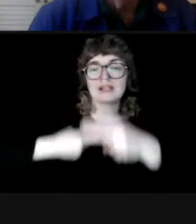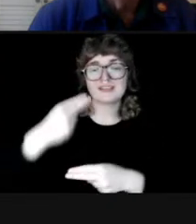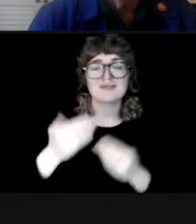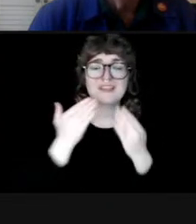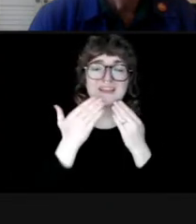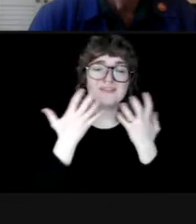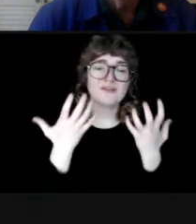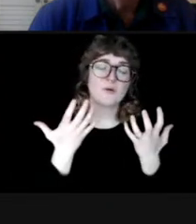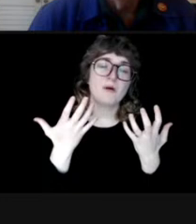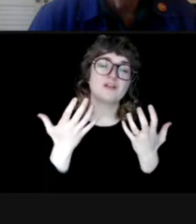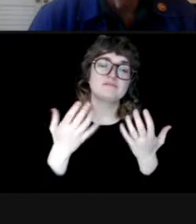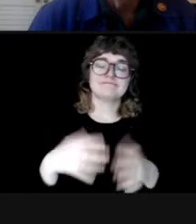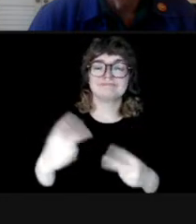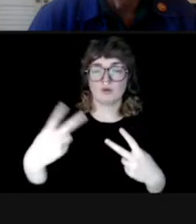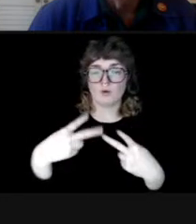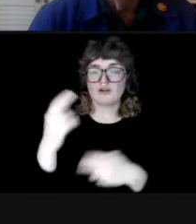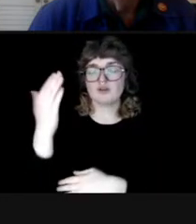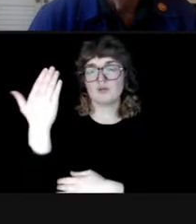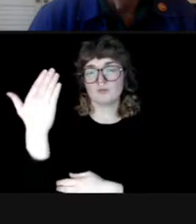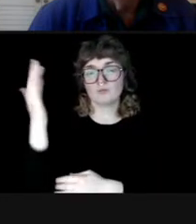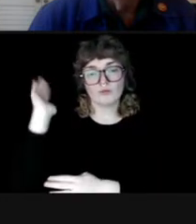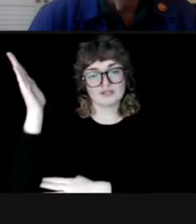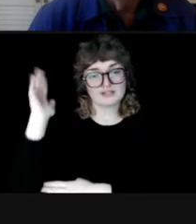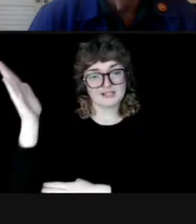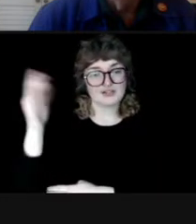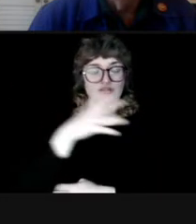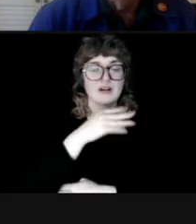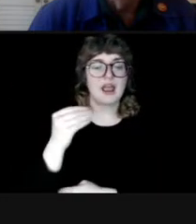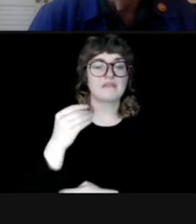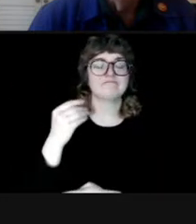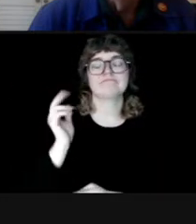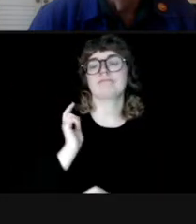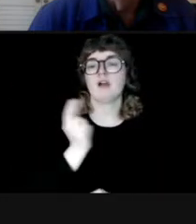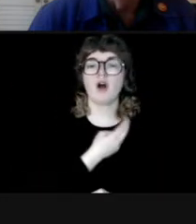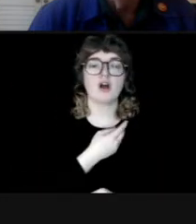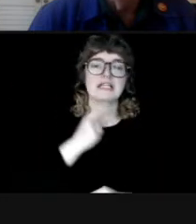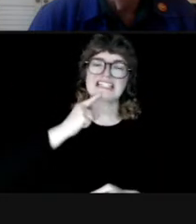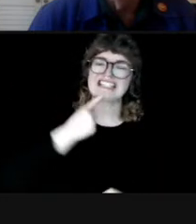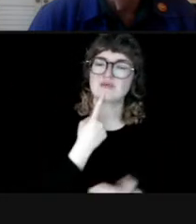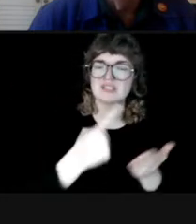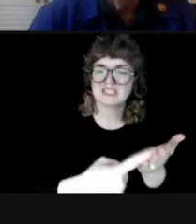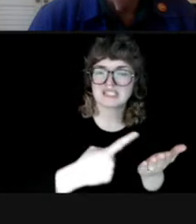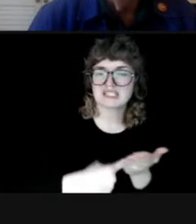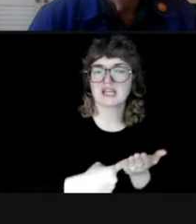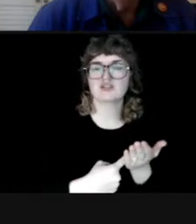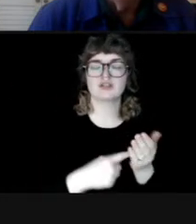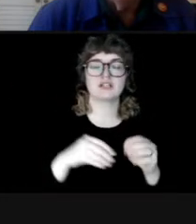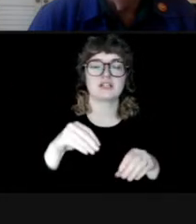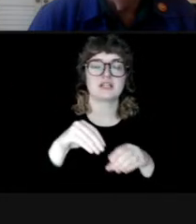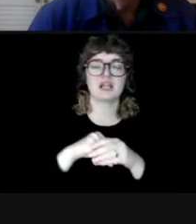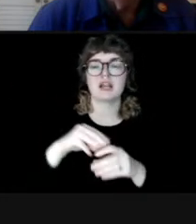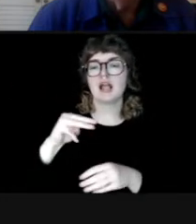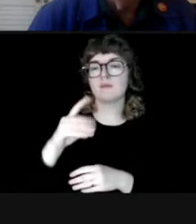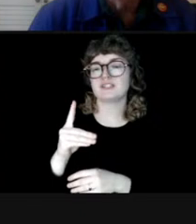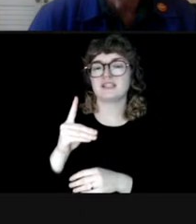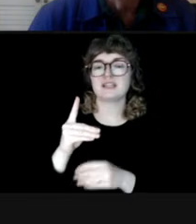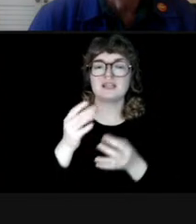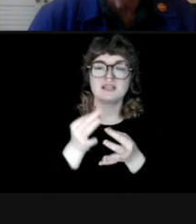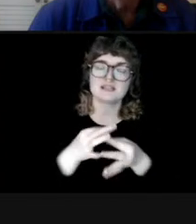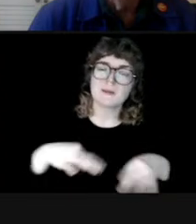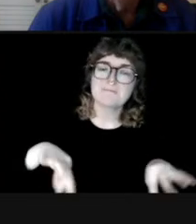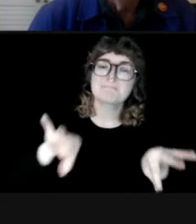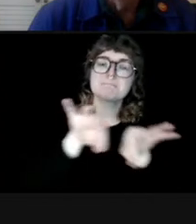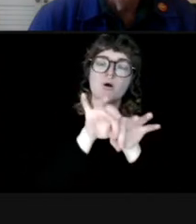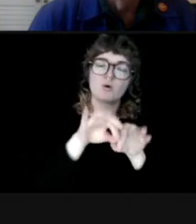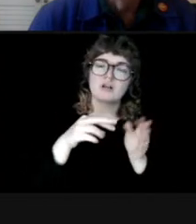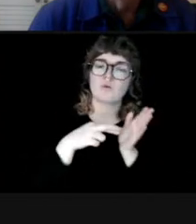entire state in a serious discussion of 250 years of Maryland's important role in the development of the United